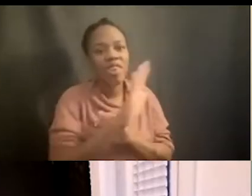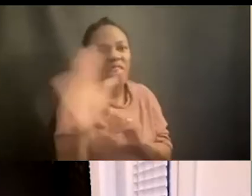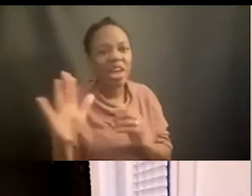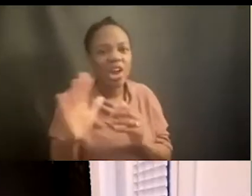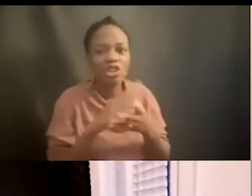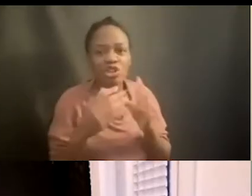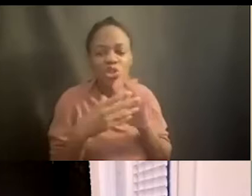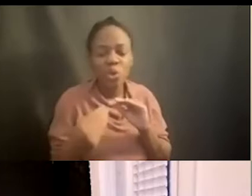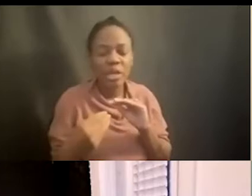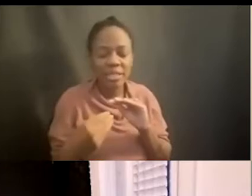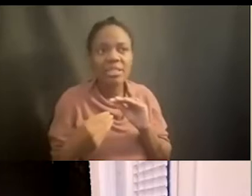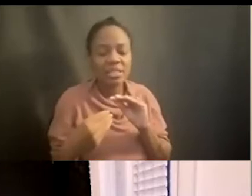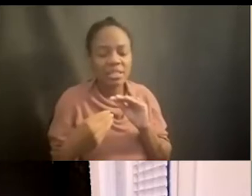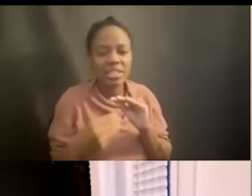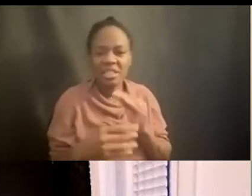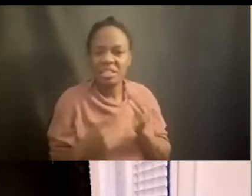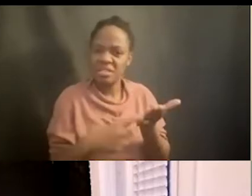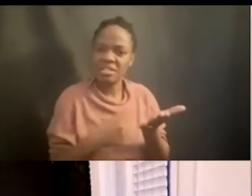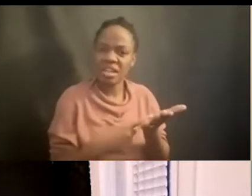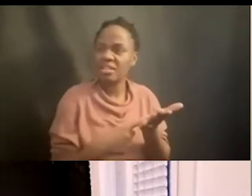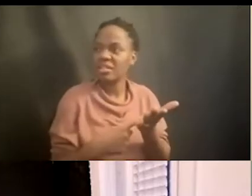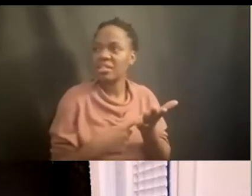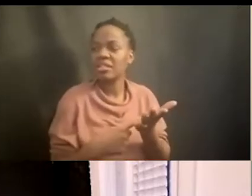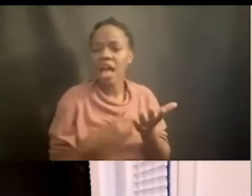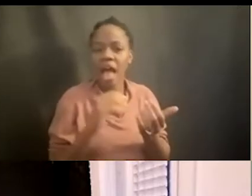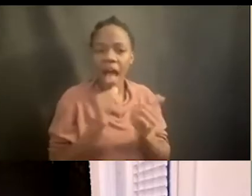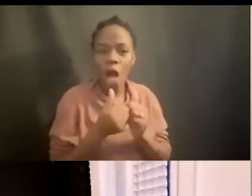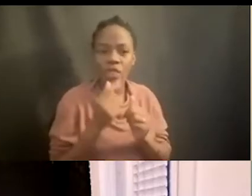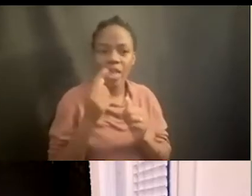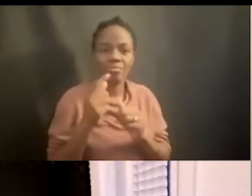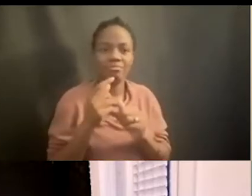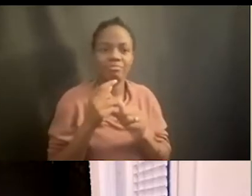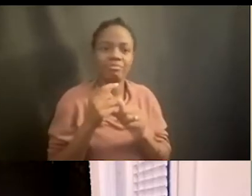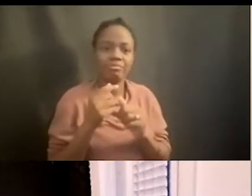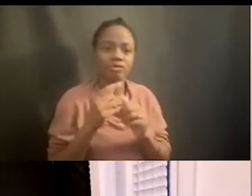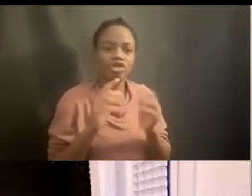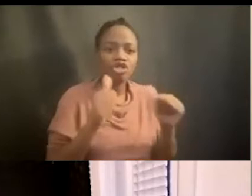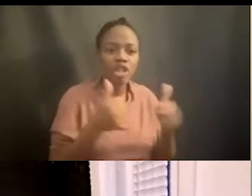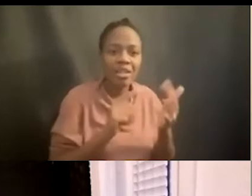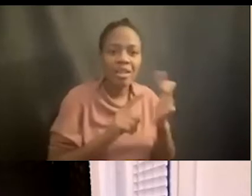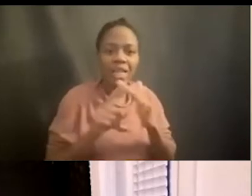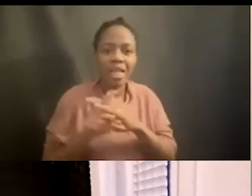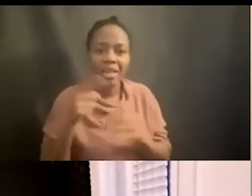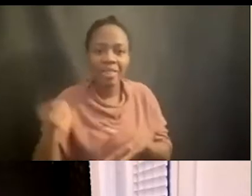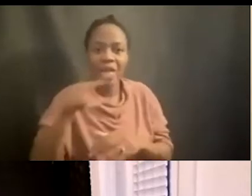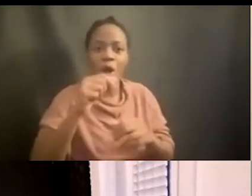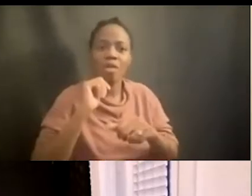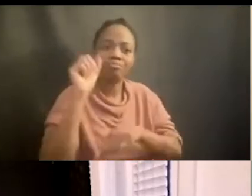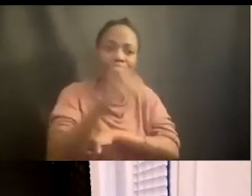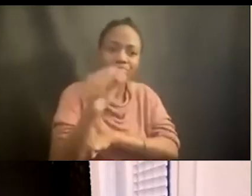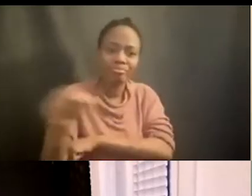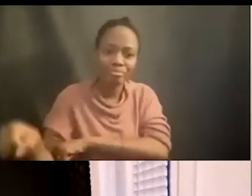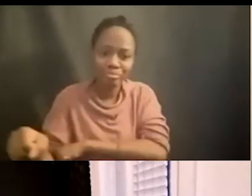their personal stories, and they discuss what they had to overcome, and they talk about their own passions, it really